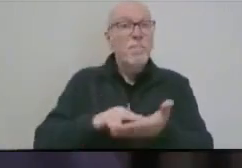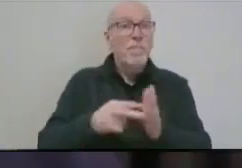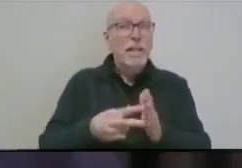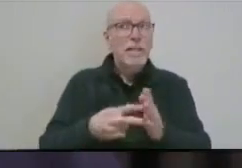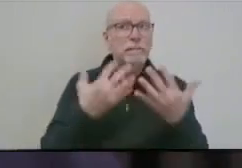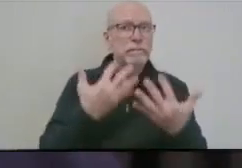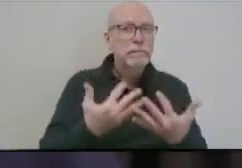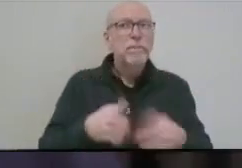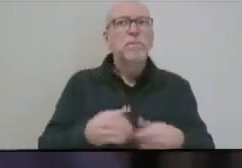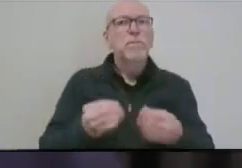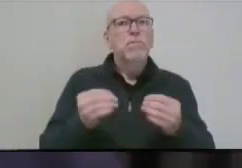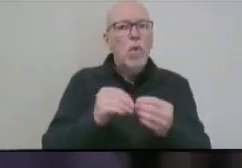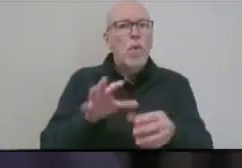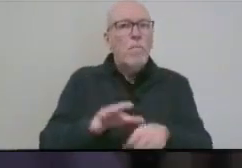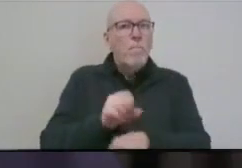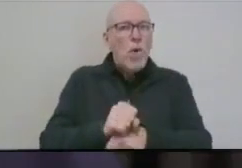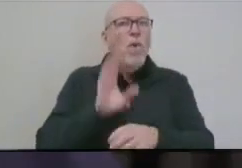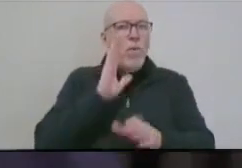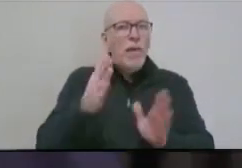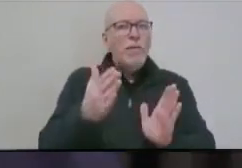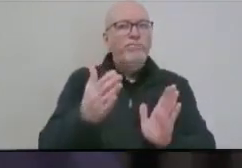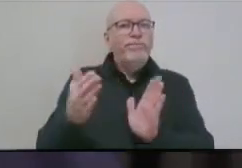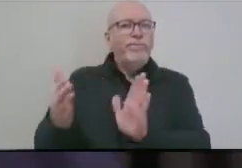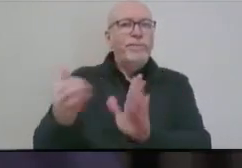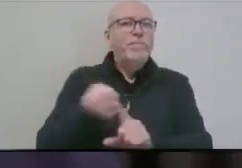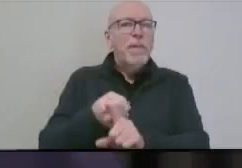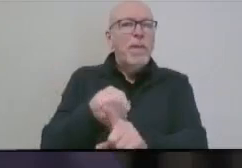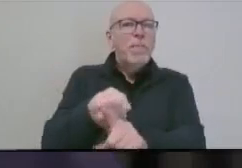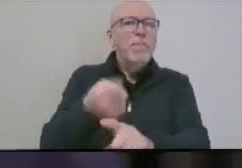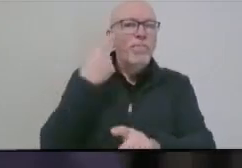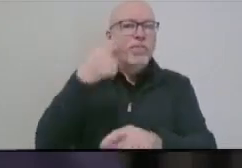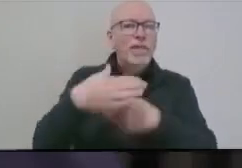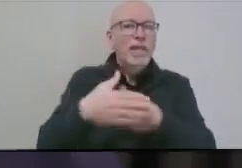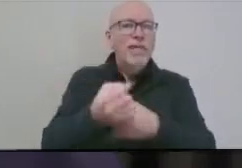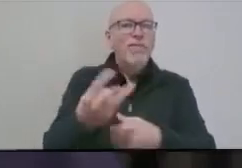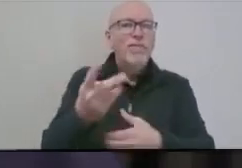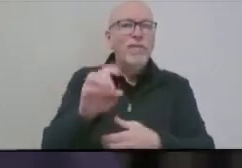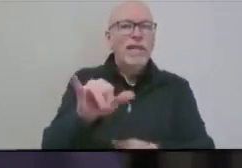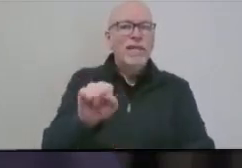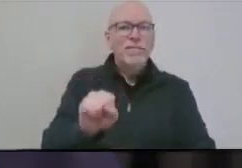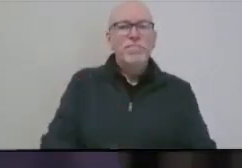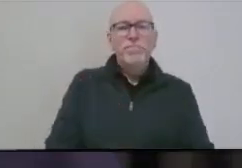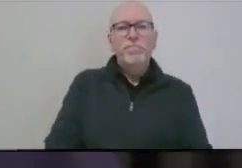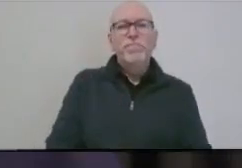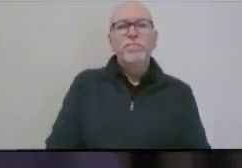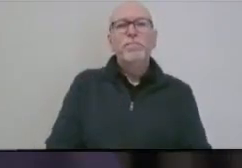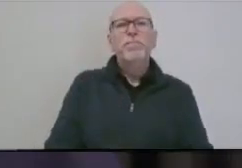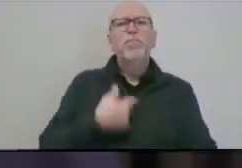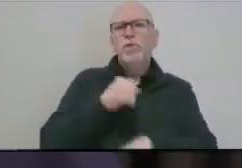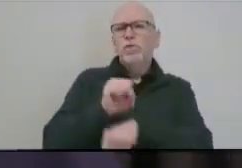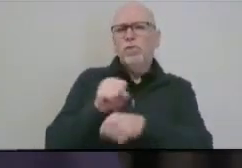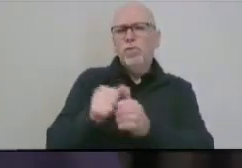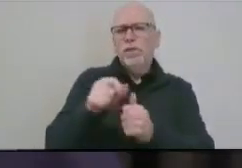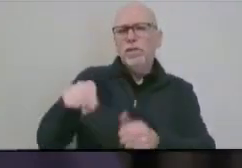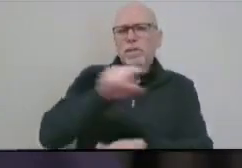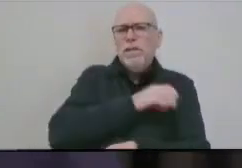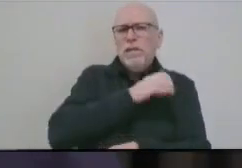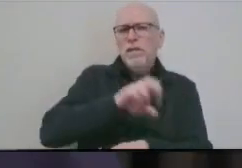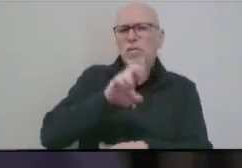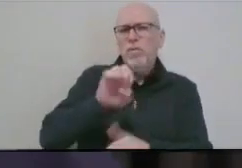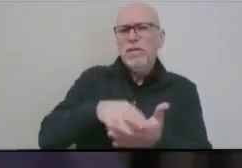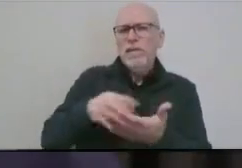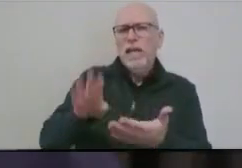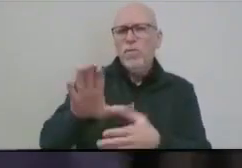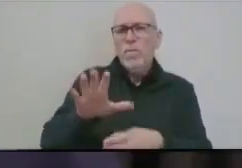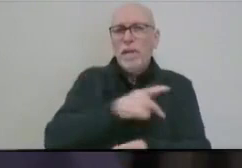unfortunately, more appointments will likely need to be rescheduled over the next couple of days. We have worked with those clinics to reschedule their patients as quickly